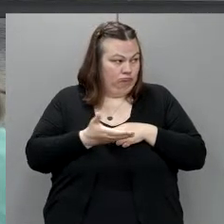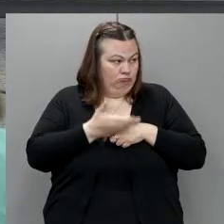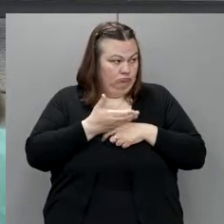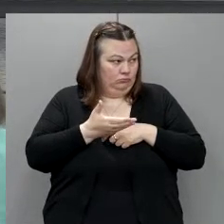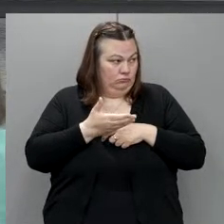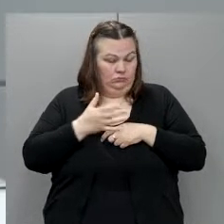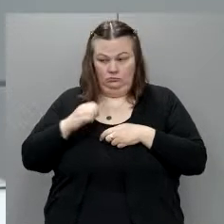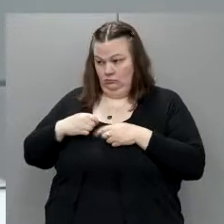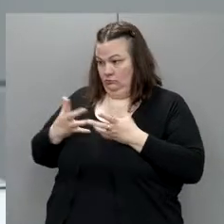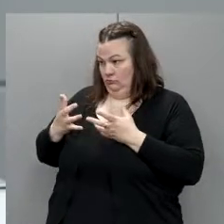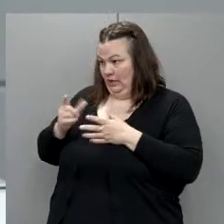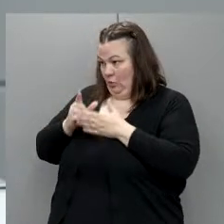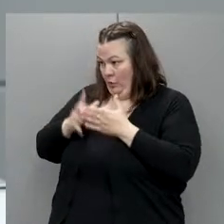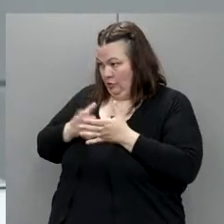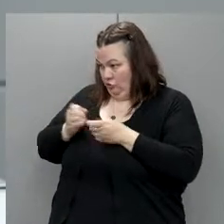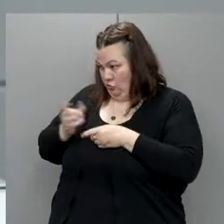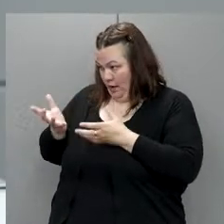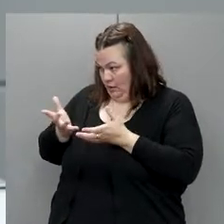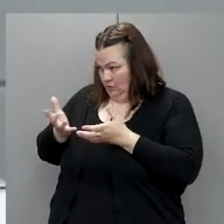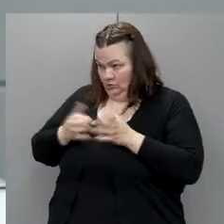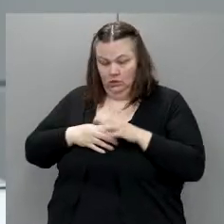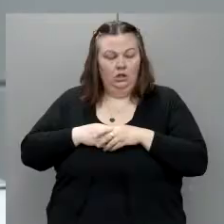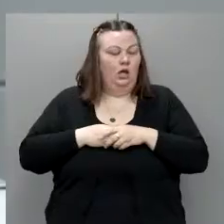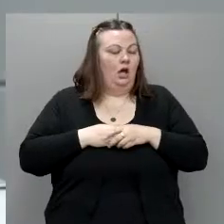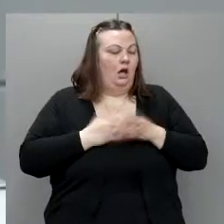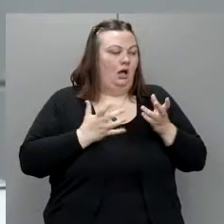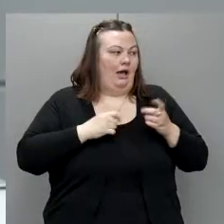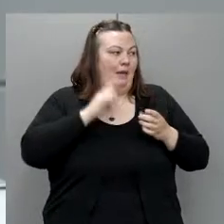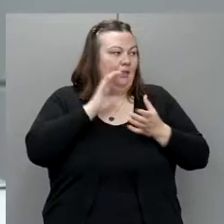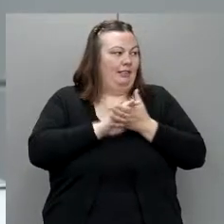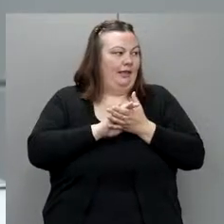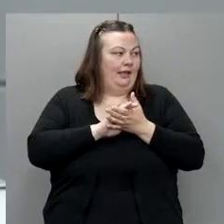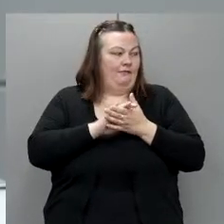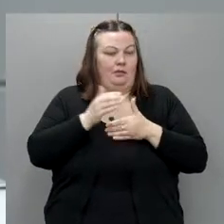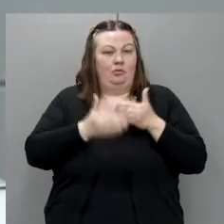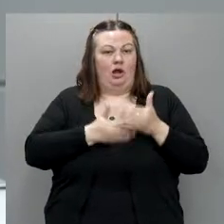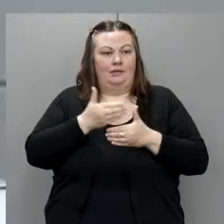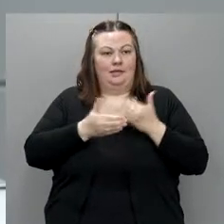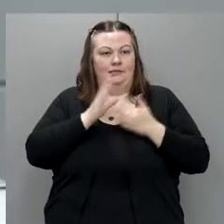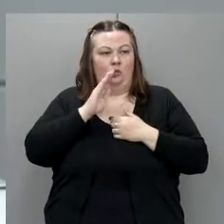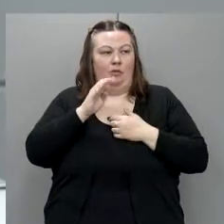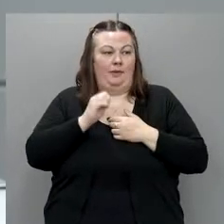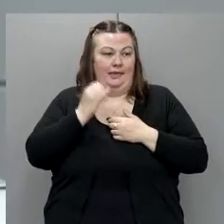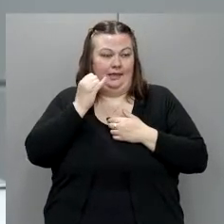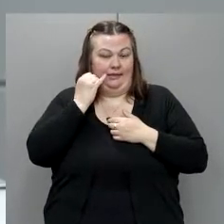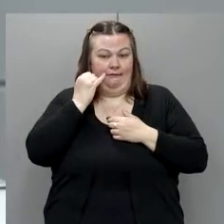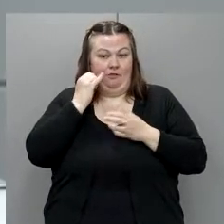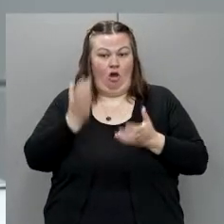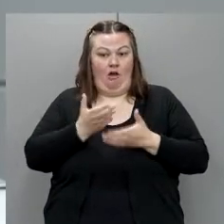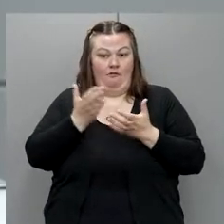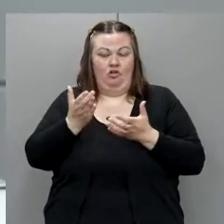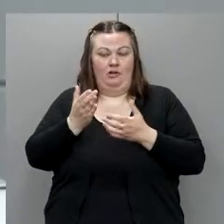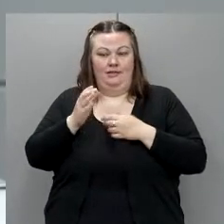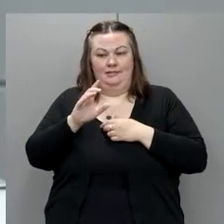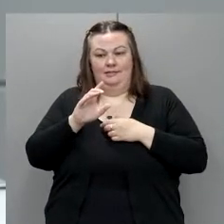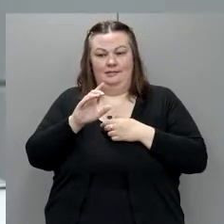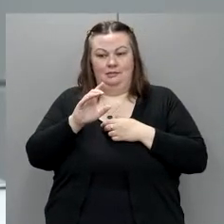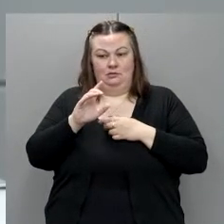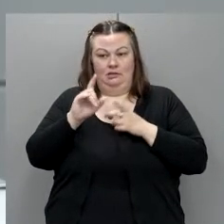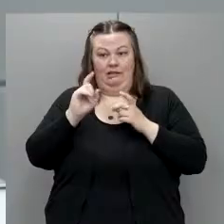I'm sorry, do you want to? I believe that what the process is going to be, if the offer is tendered to